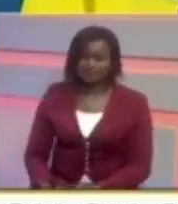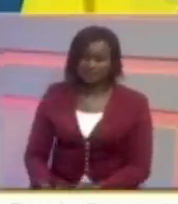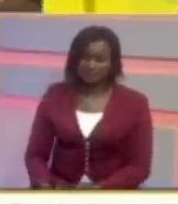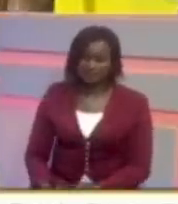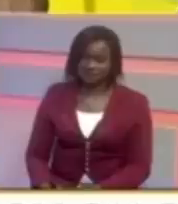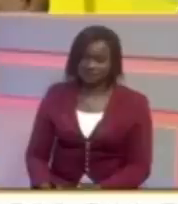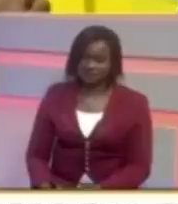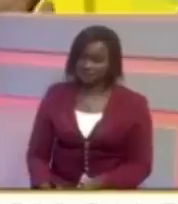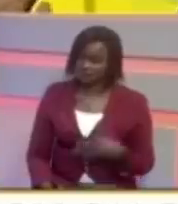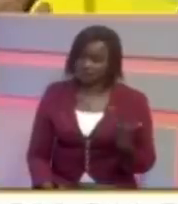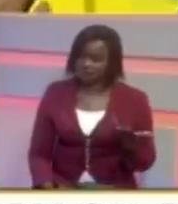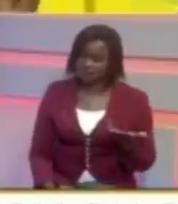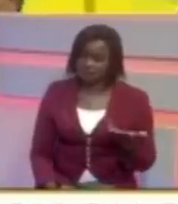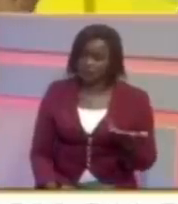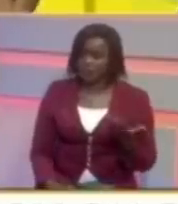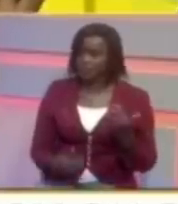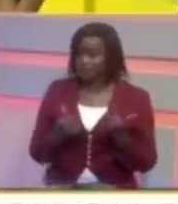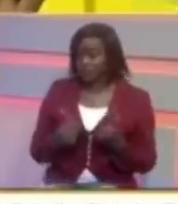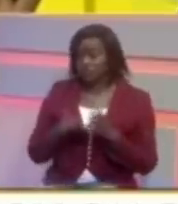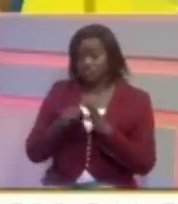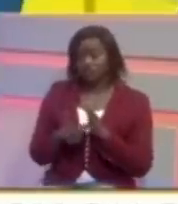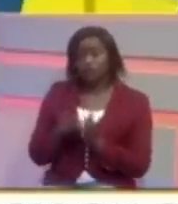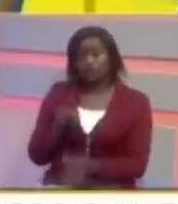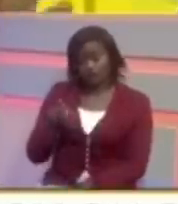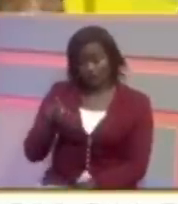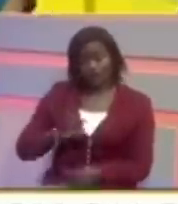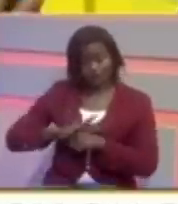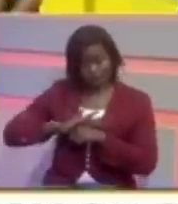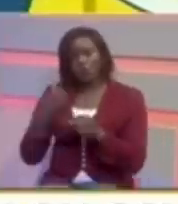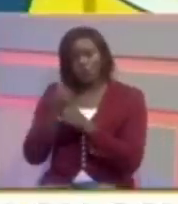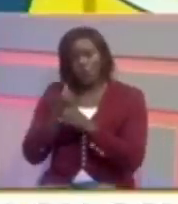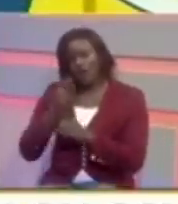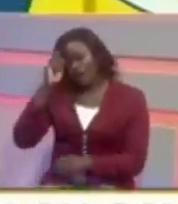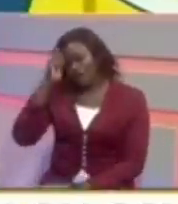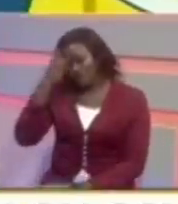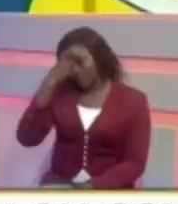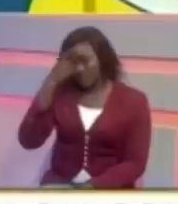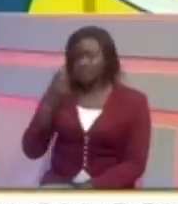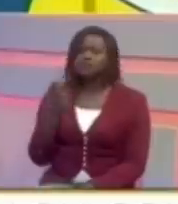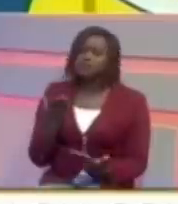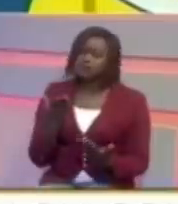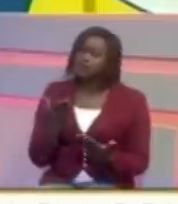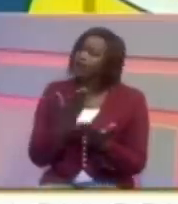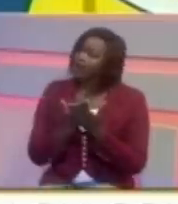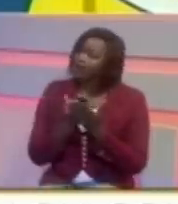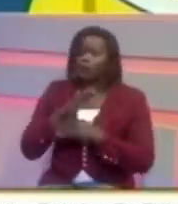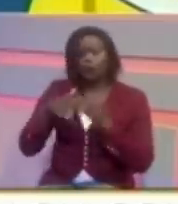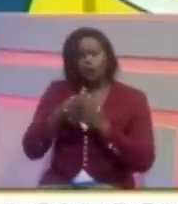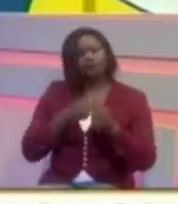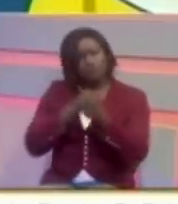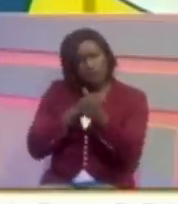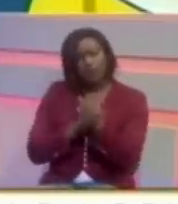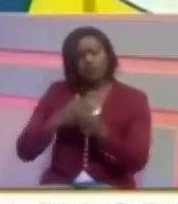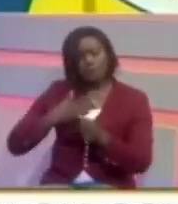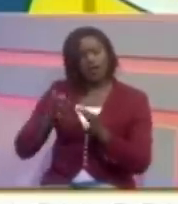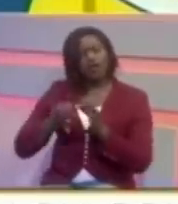So that is on the virus. The virus, we are moving well to really support my